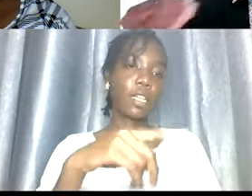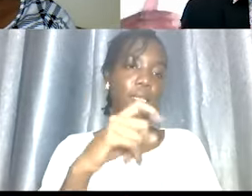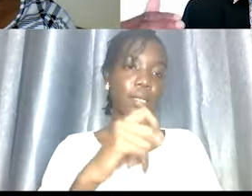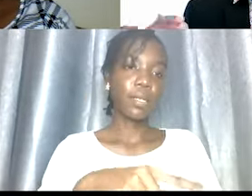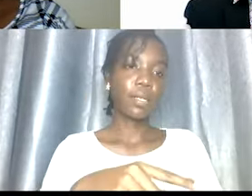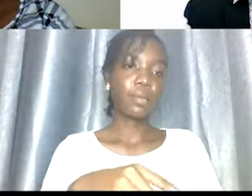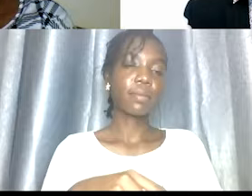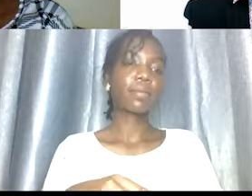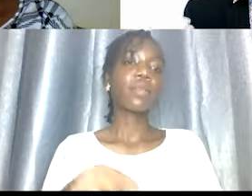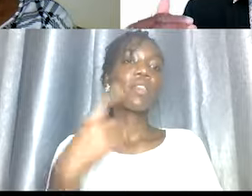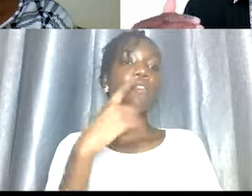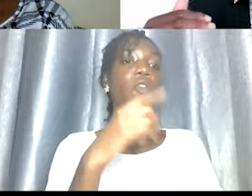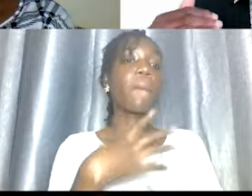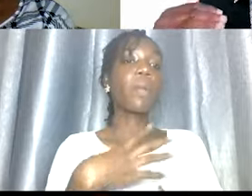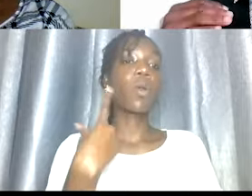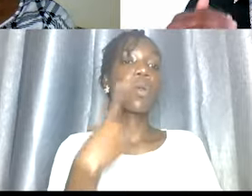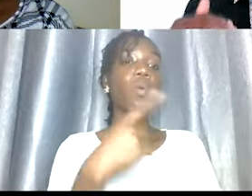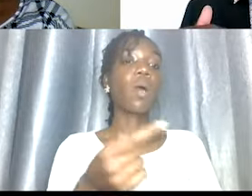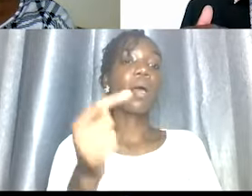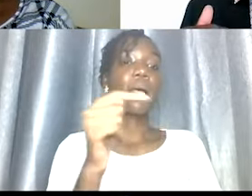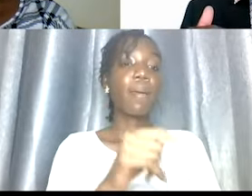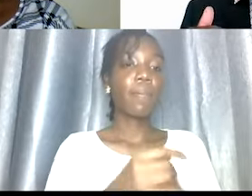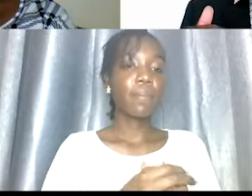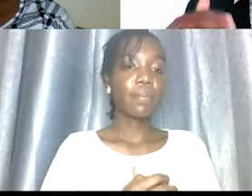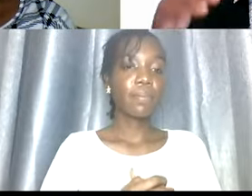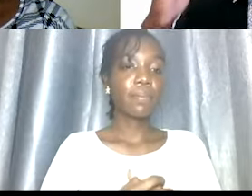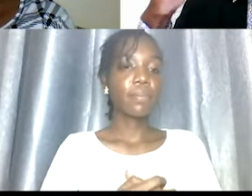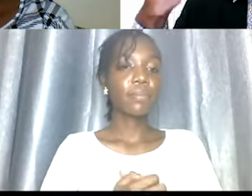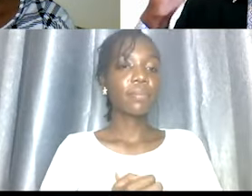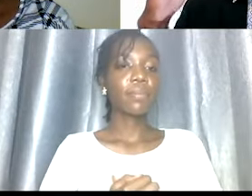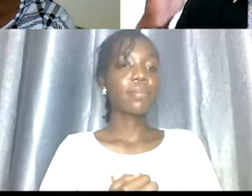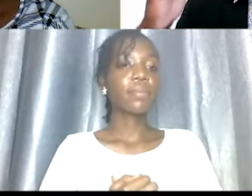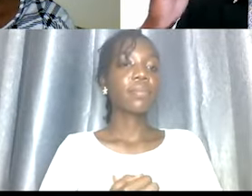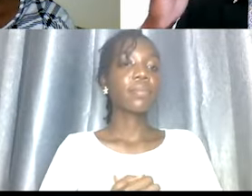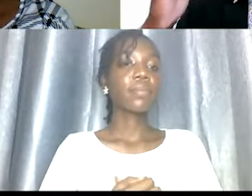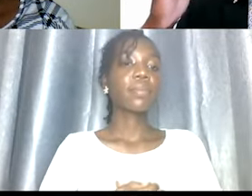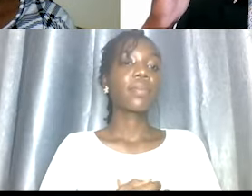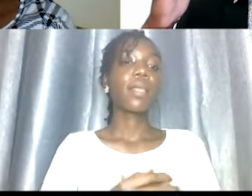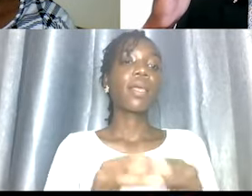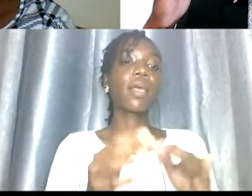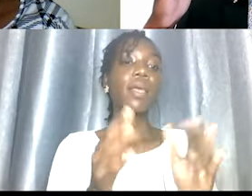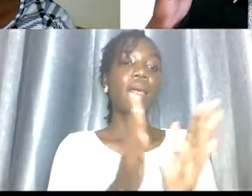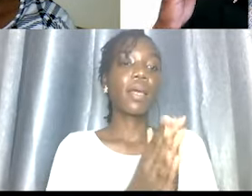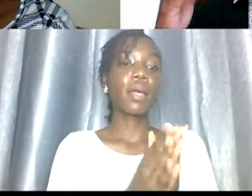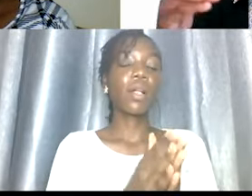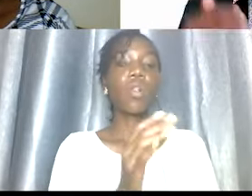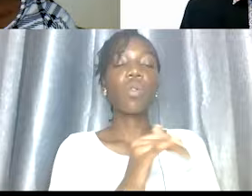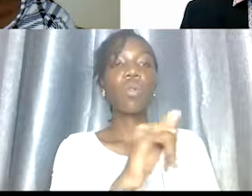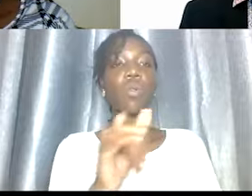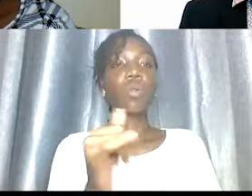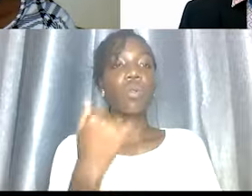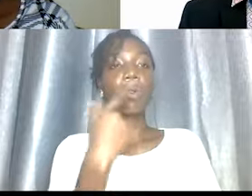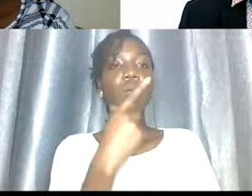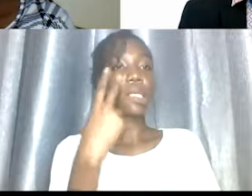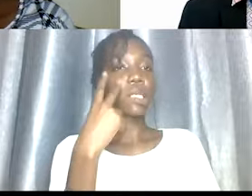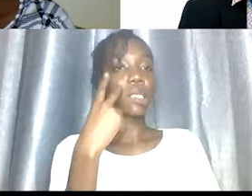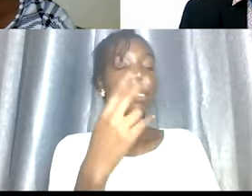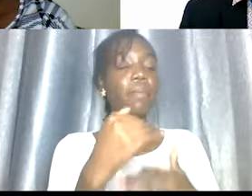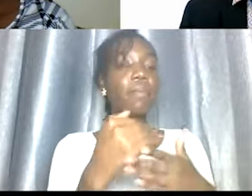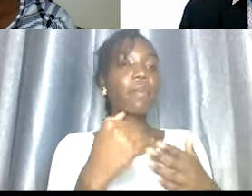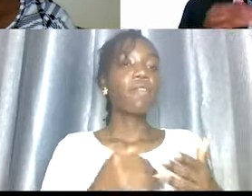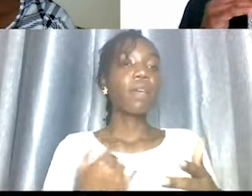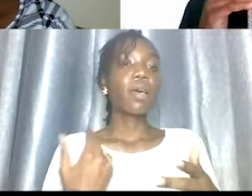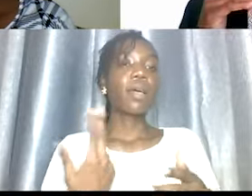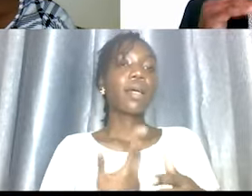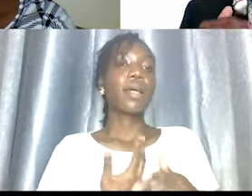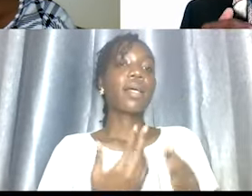come, while we enjoy the shades of those who would have gone before us, the